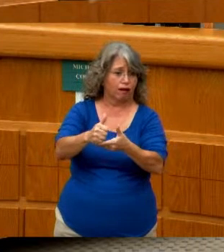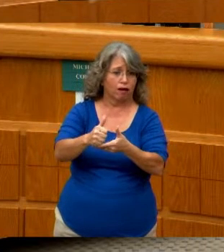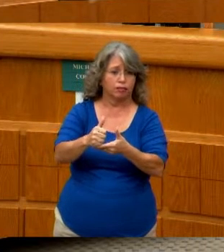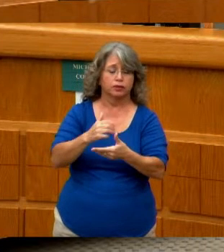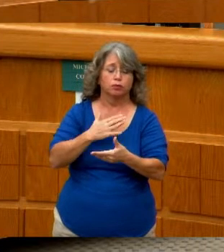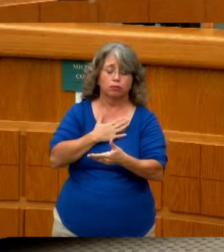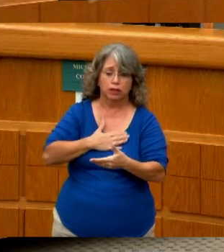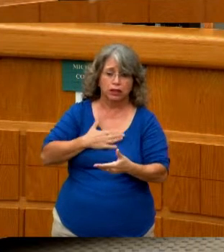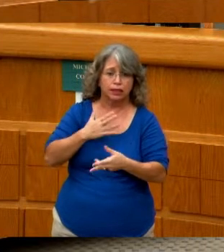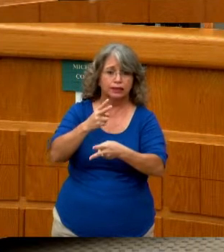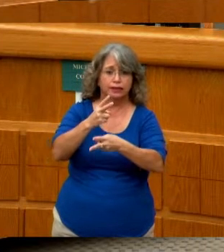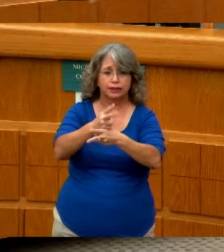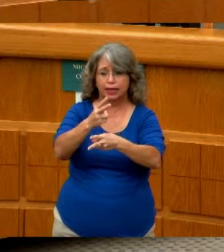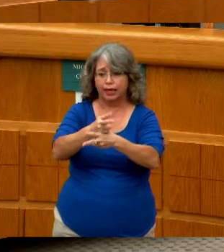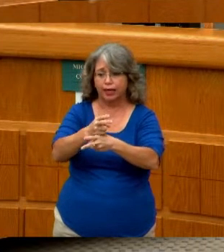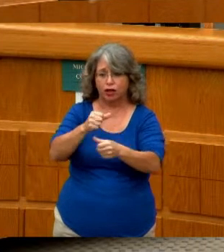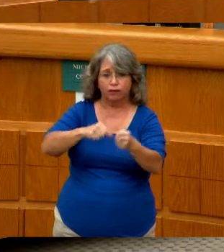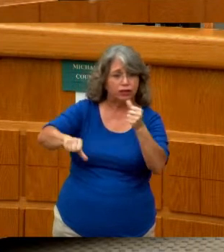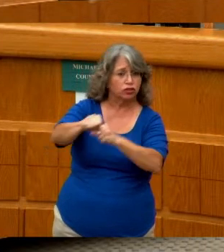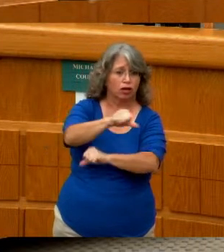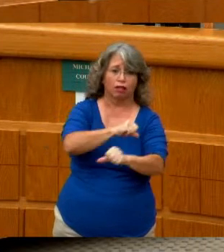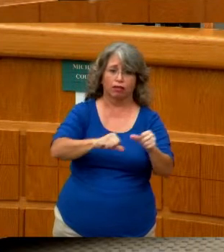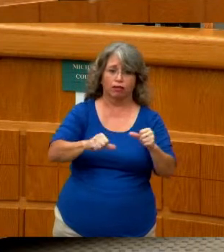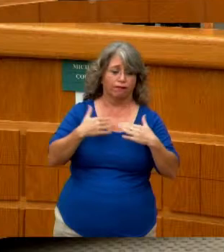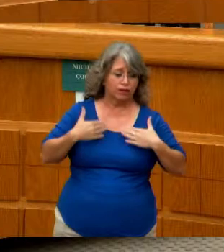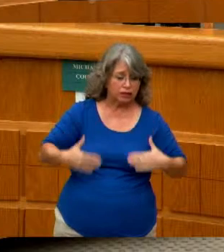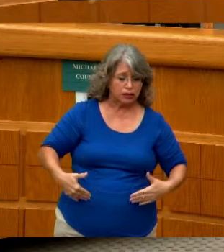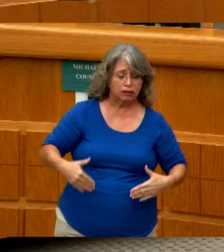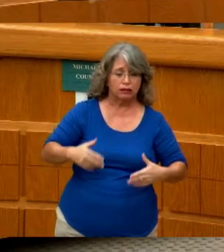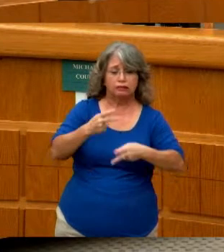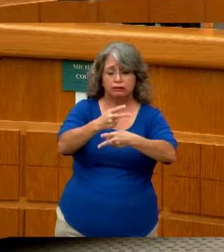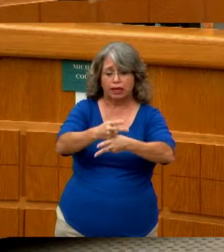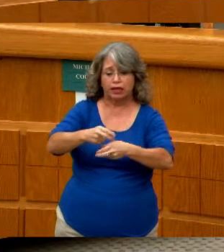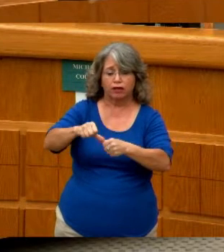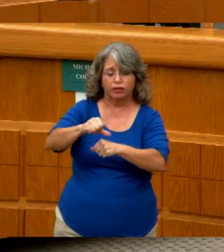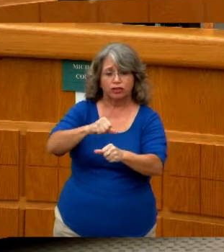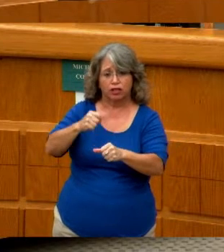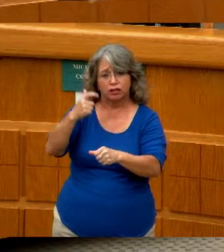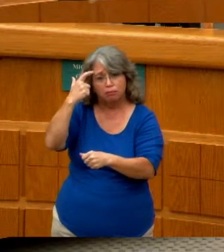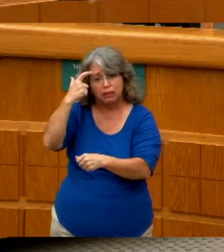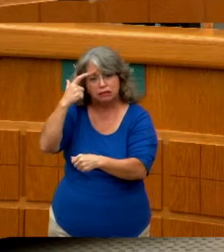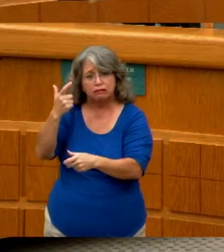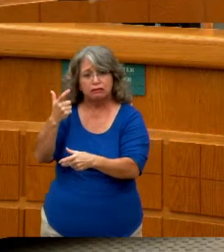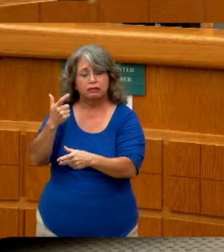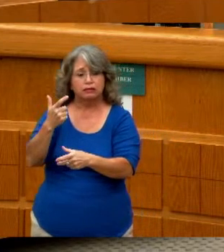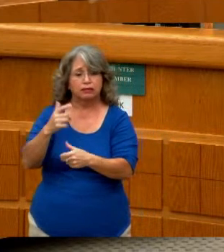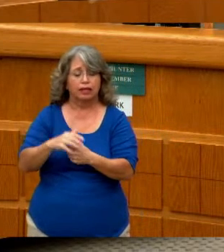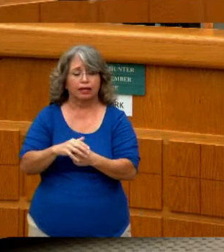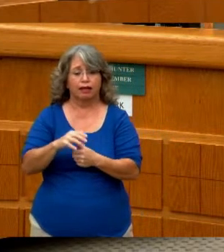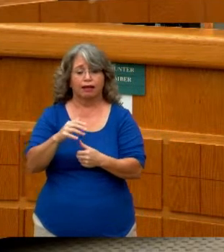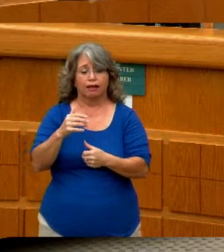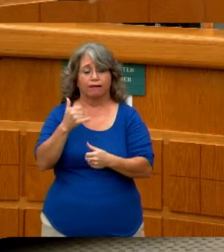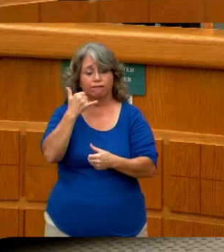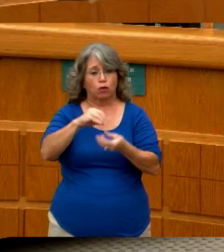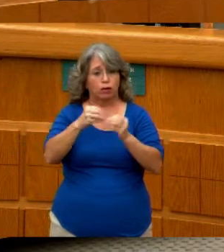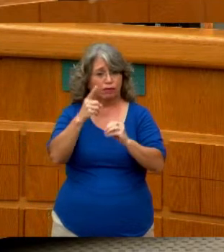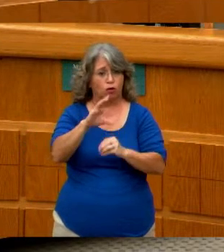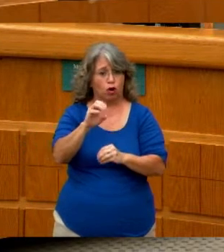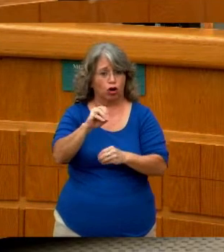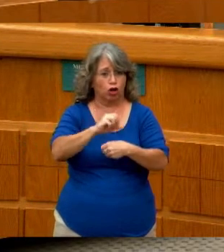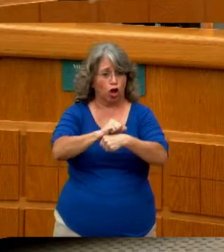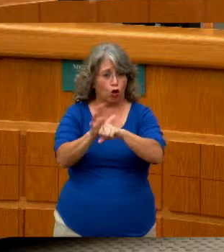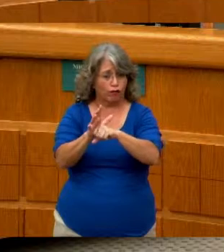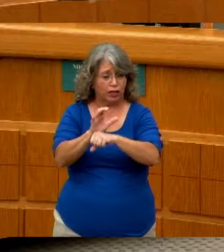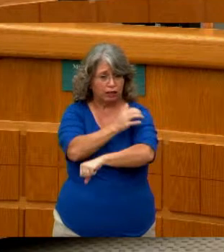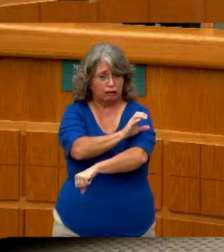us to reach out and take care of one another physically and mentally. And again, just because maybe you've recently tuned